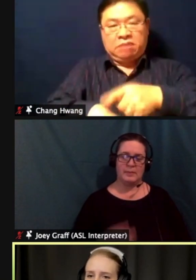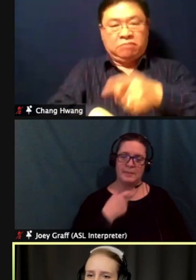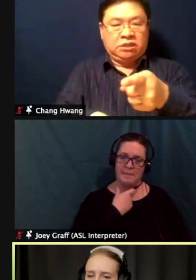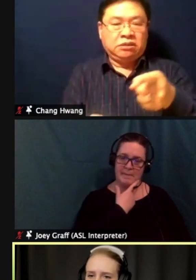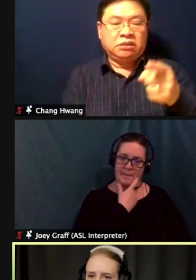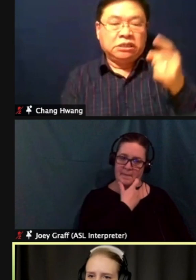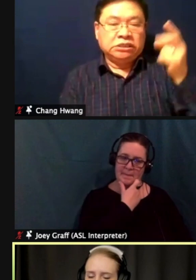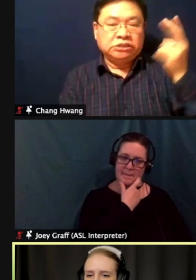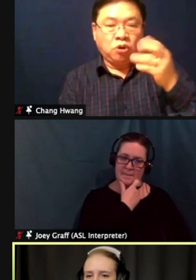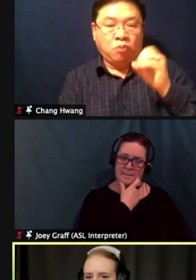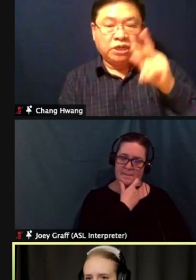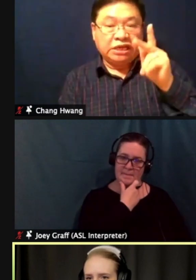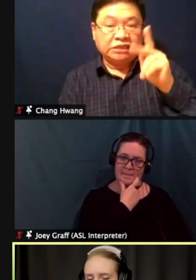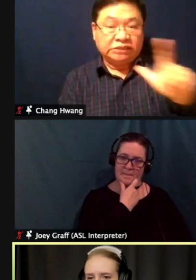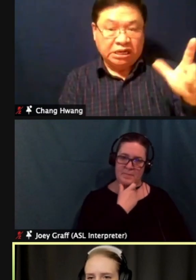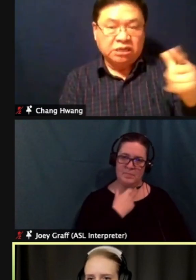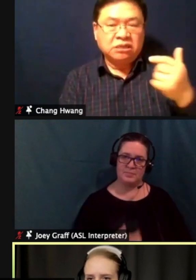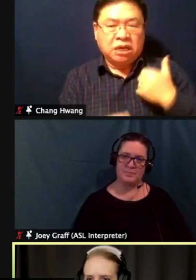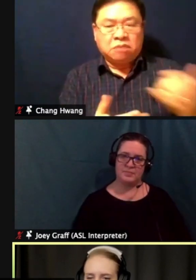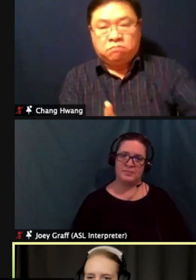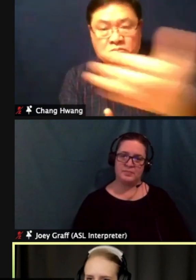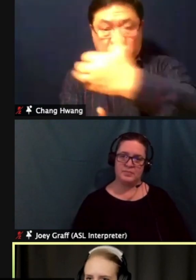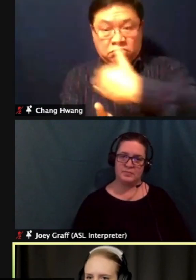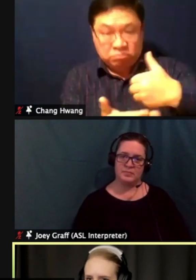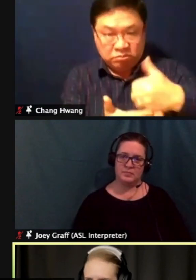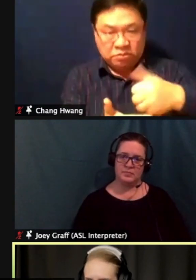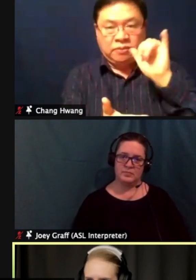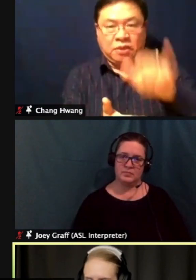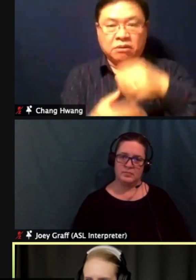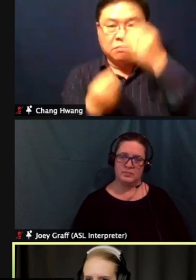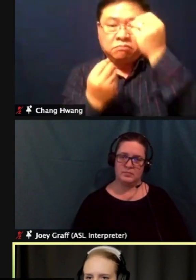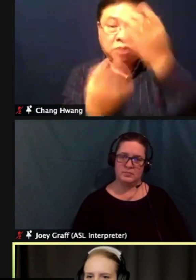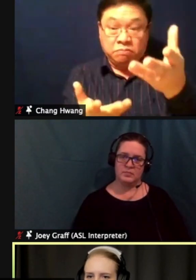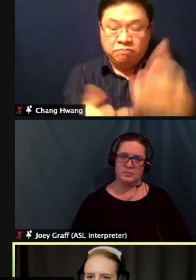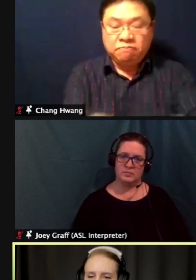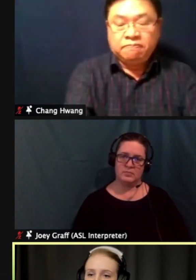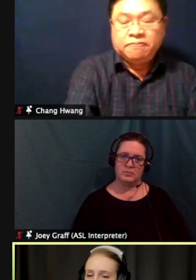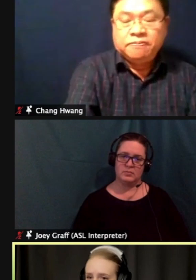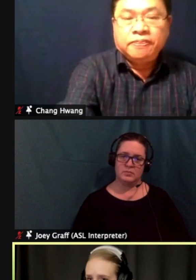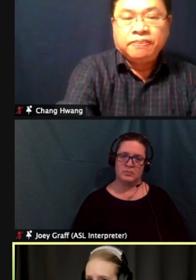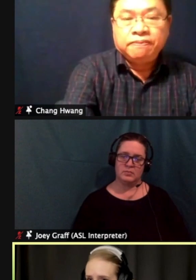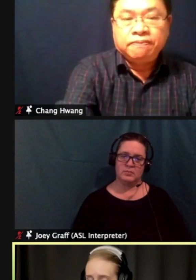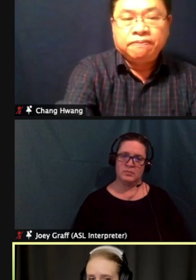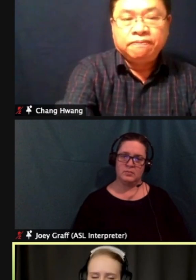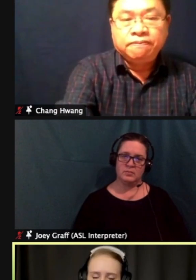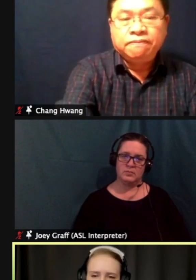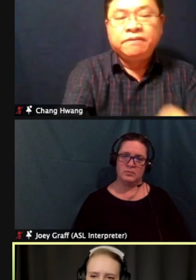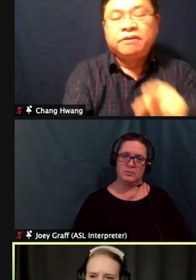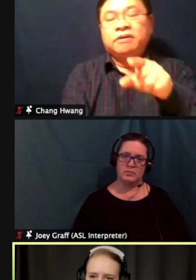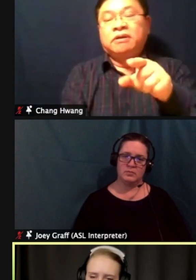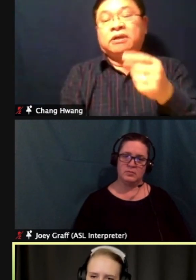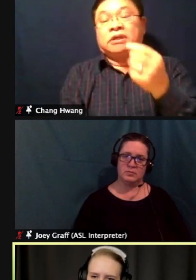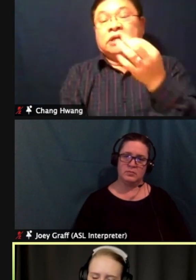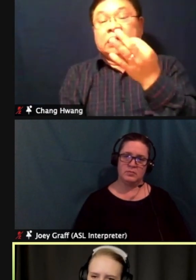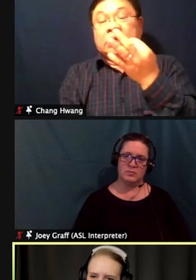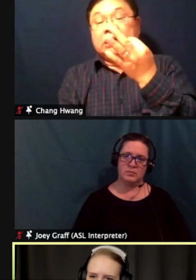But there are researchers that do still spend their time looking and finding more of those sources. I have aggregated the sources that I have, and